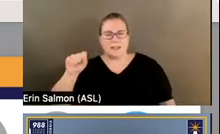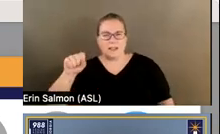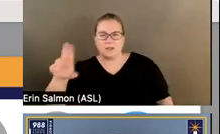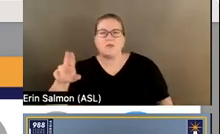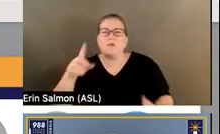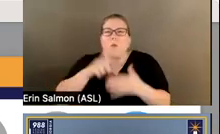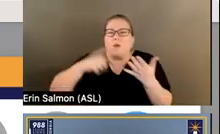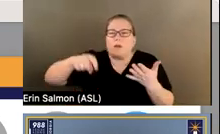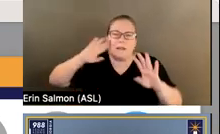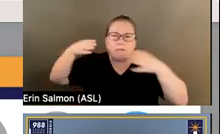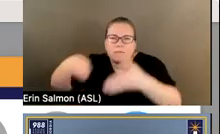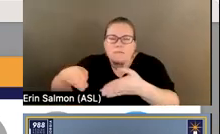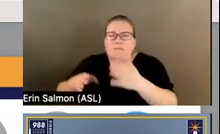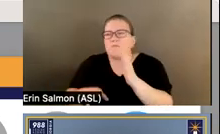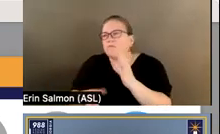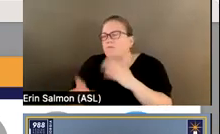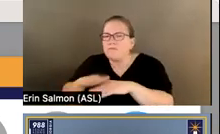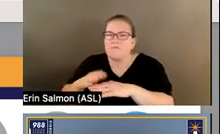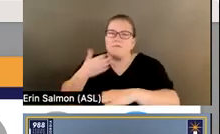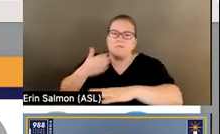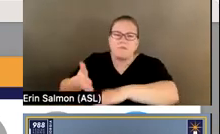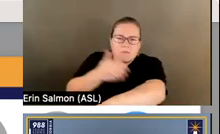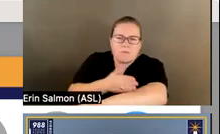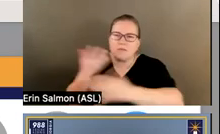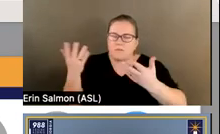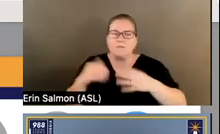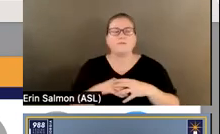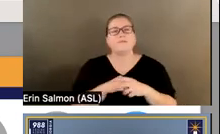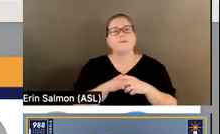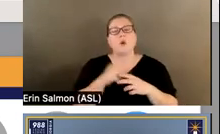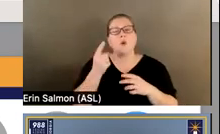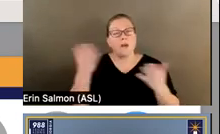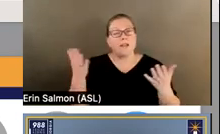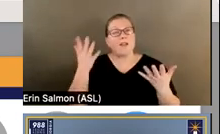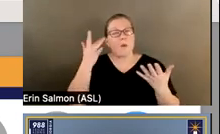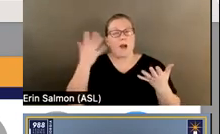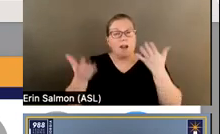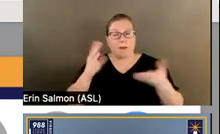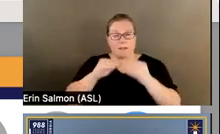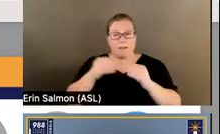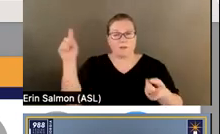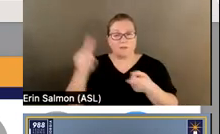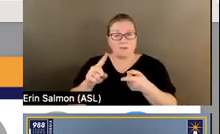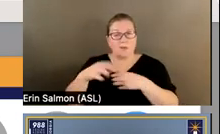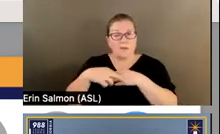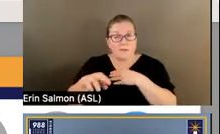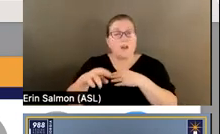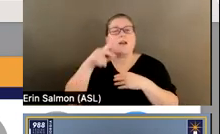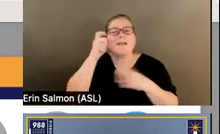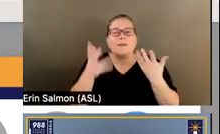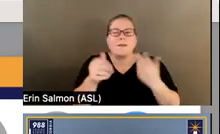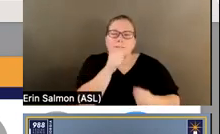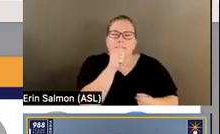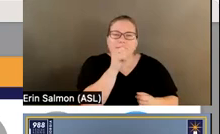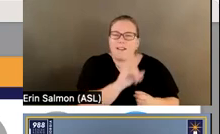An interesting data point is that the reduction in referrals could potentially be due to influx of privately insured people using